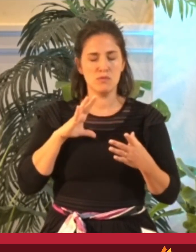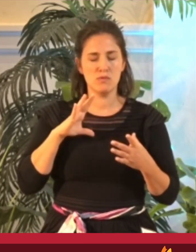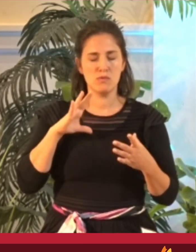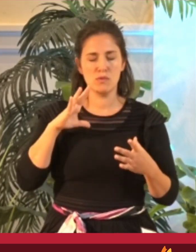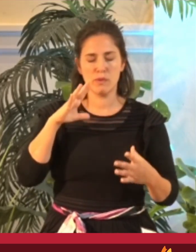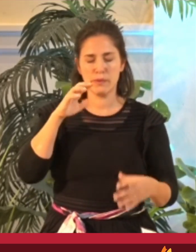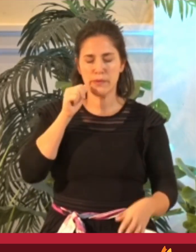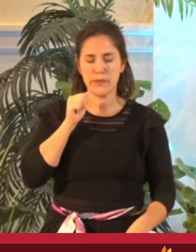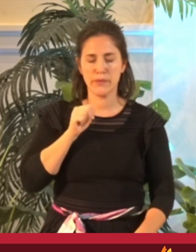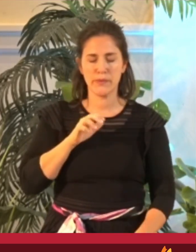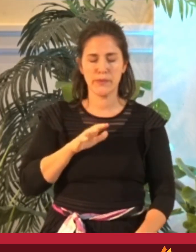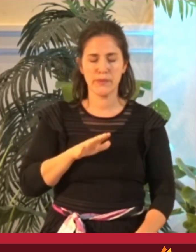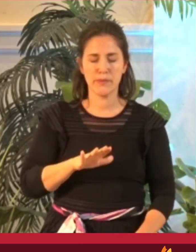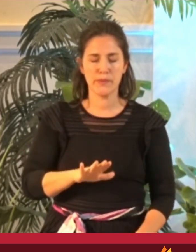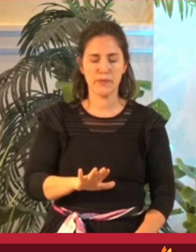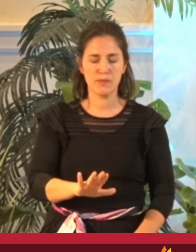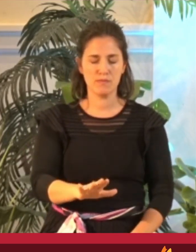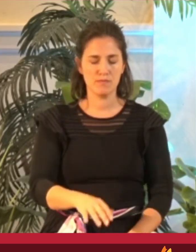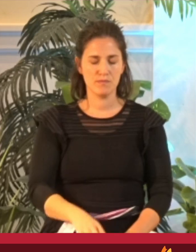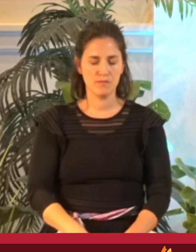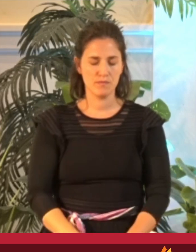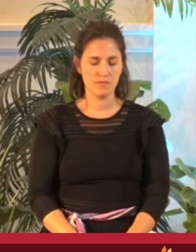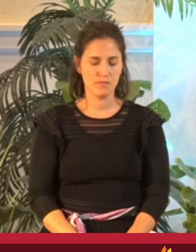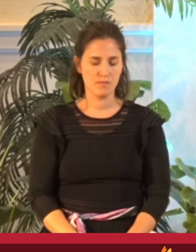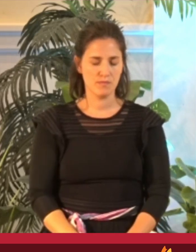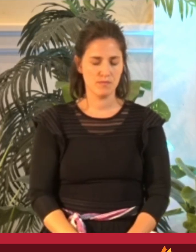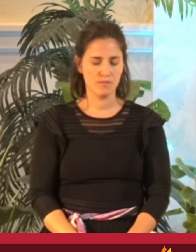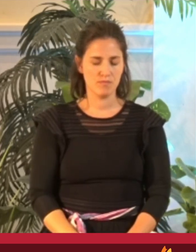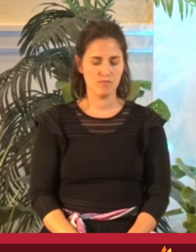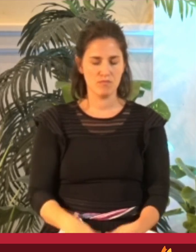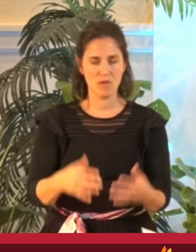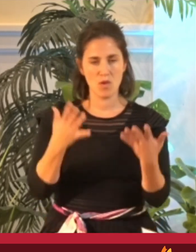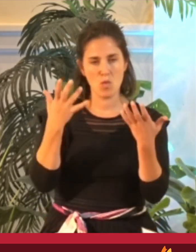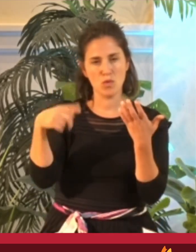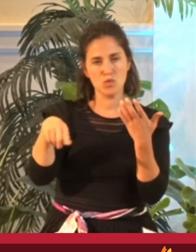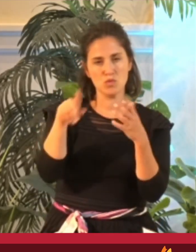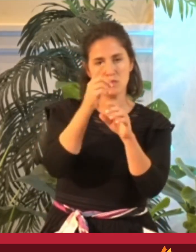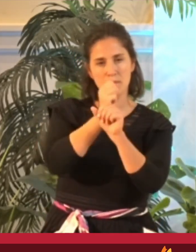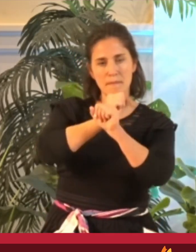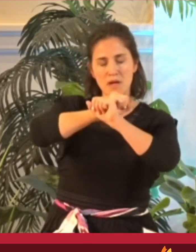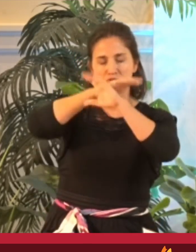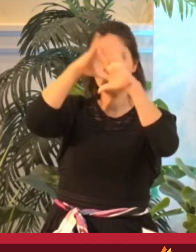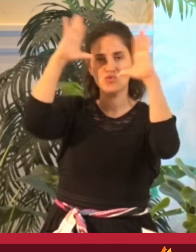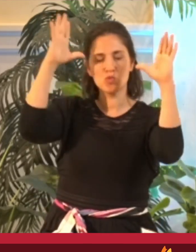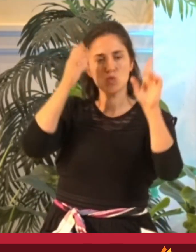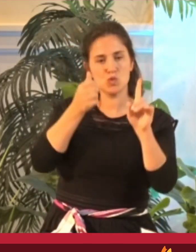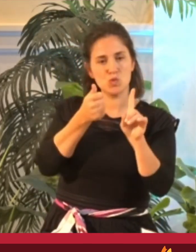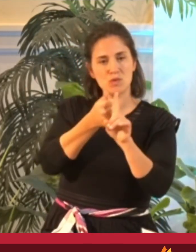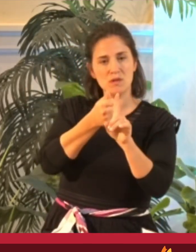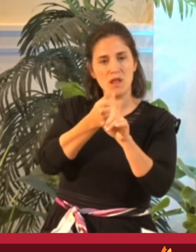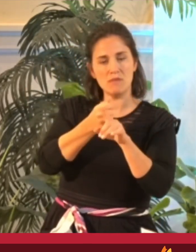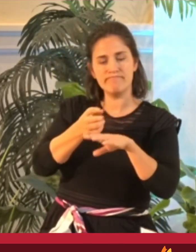Now close your eyes, if you will. Picture yourself by a calm river.